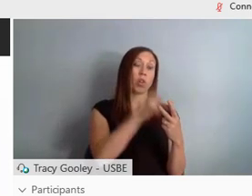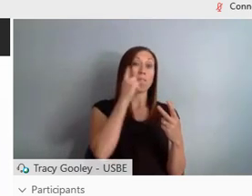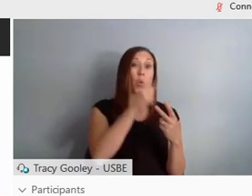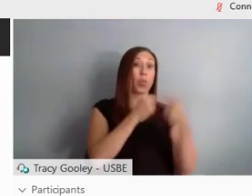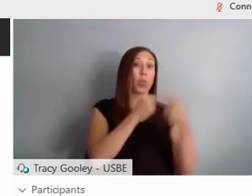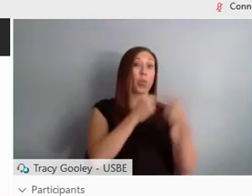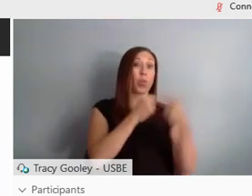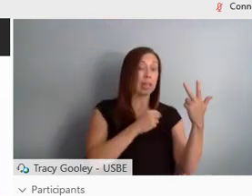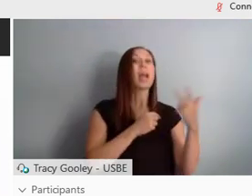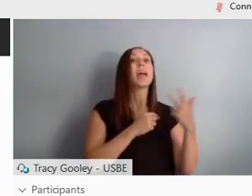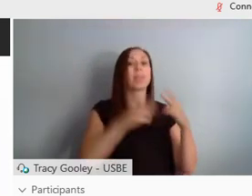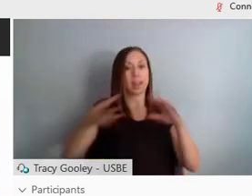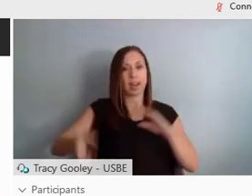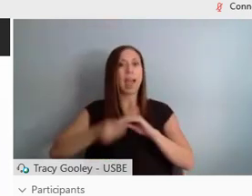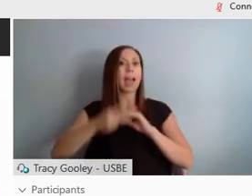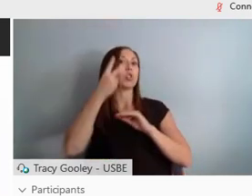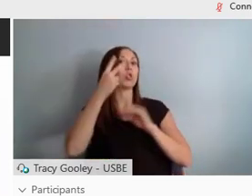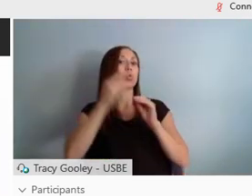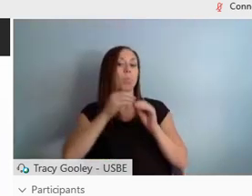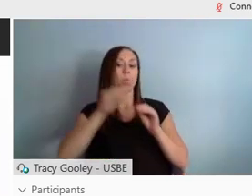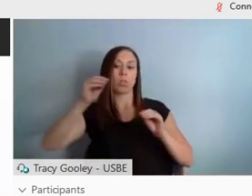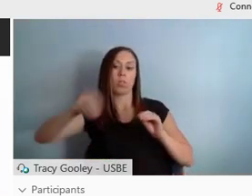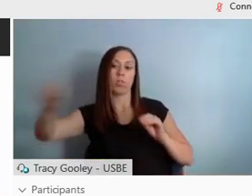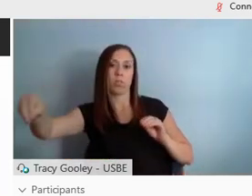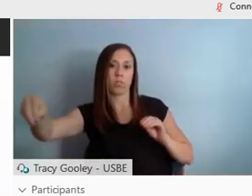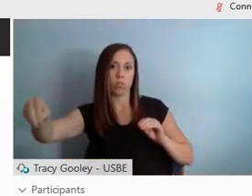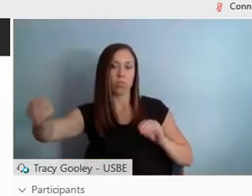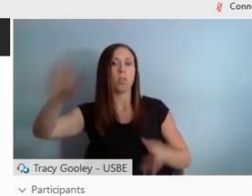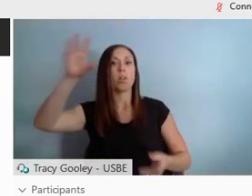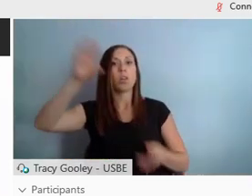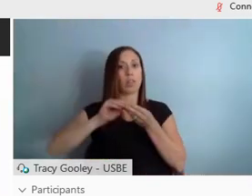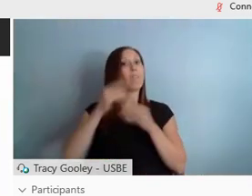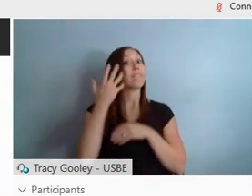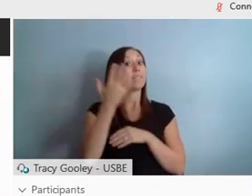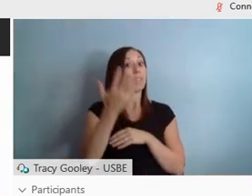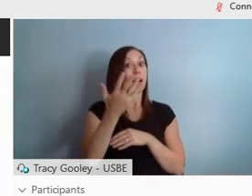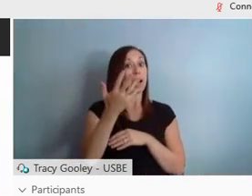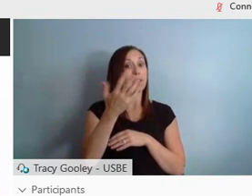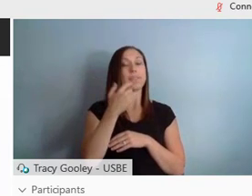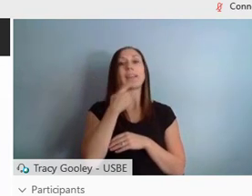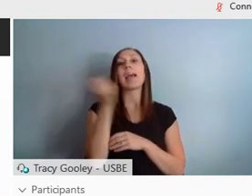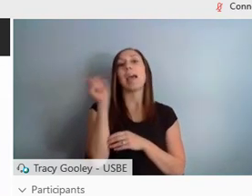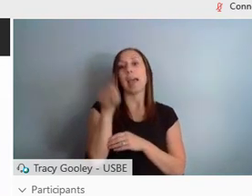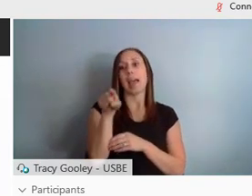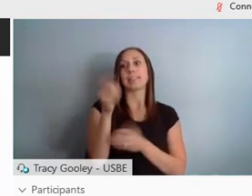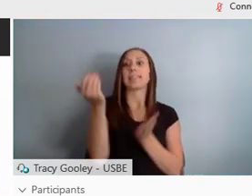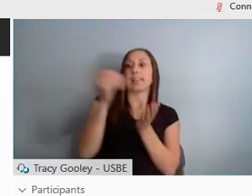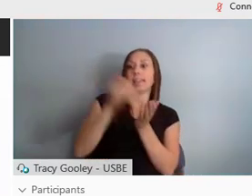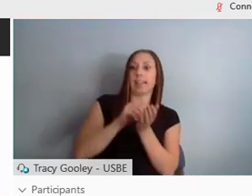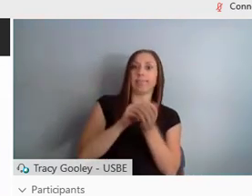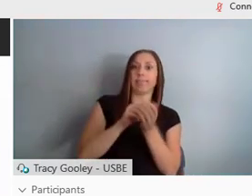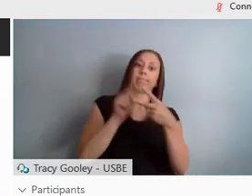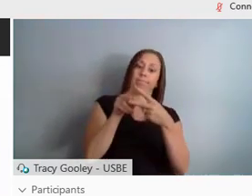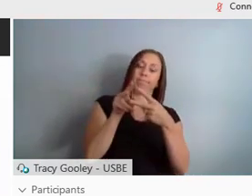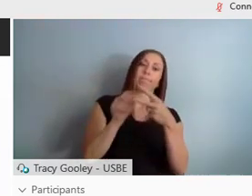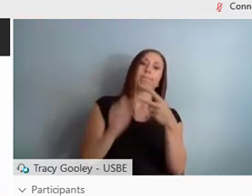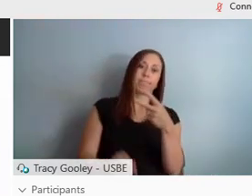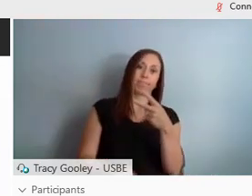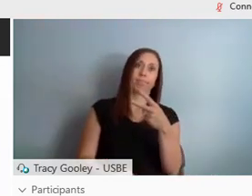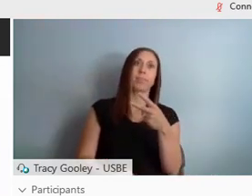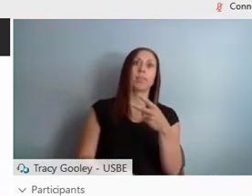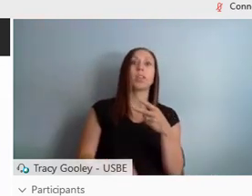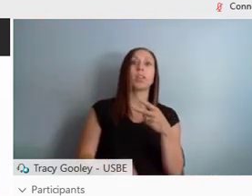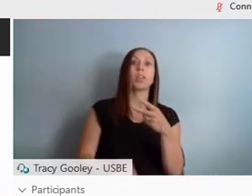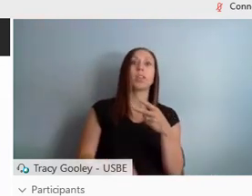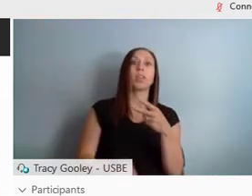3 objects, you would place 2 more manipulatives in front of the student and ask the same questions again with the 5 objects. So use